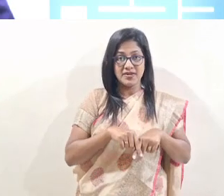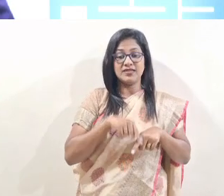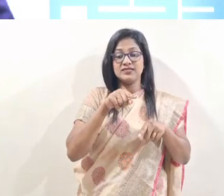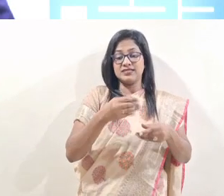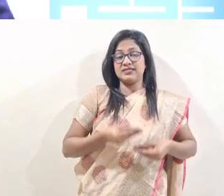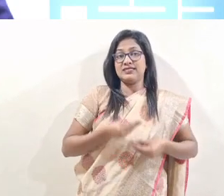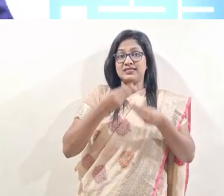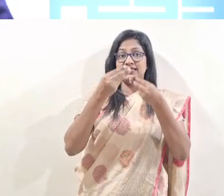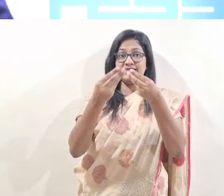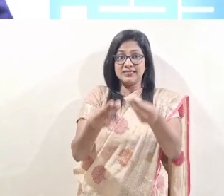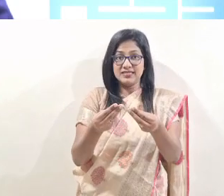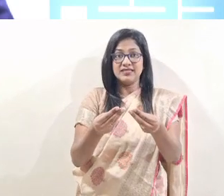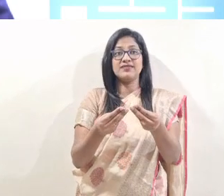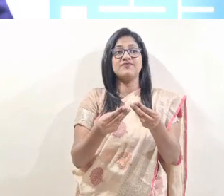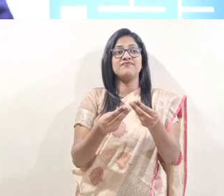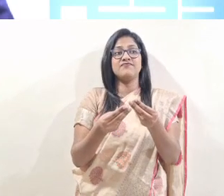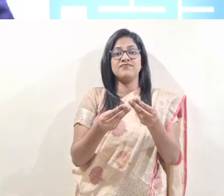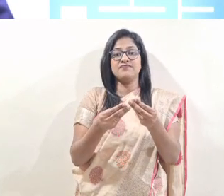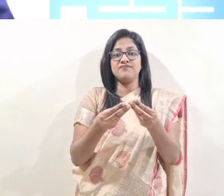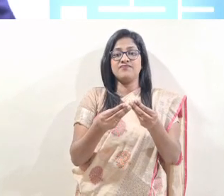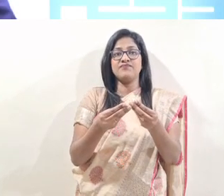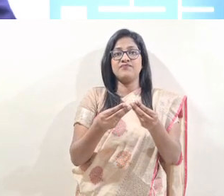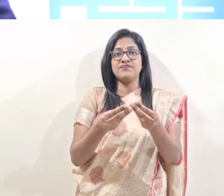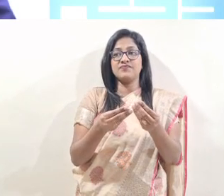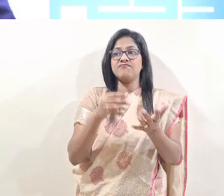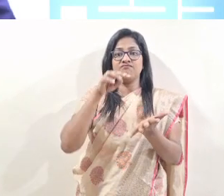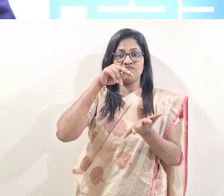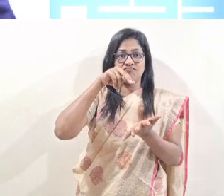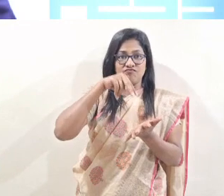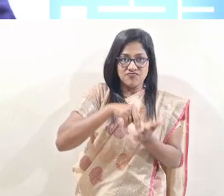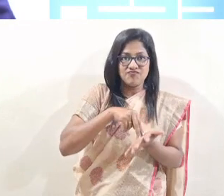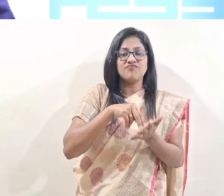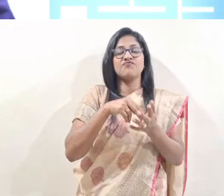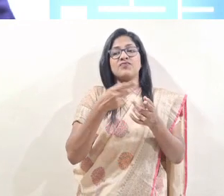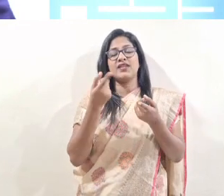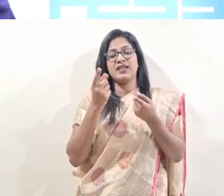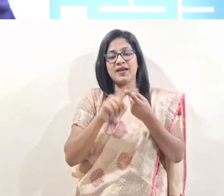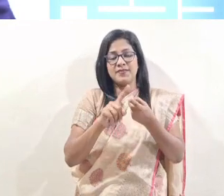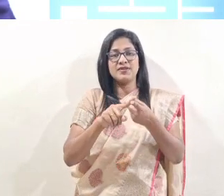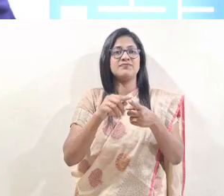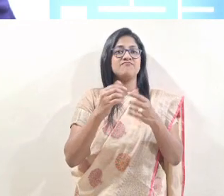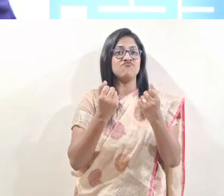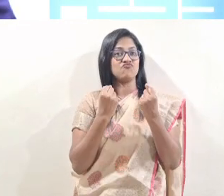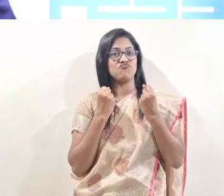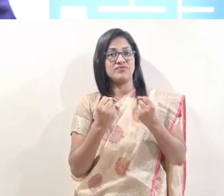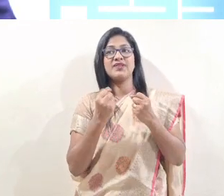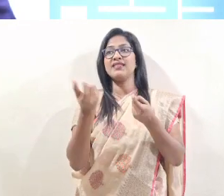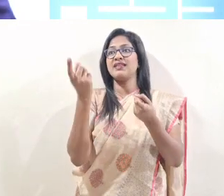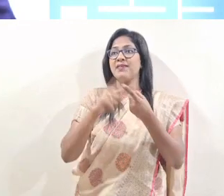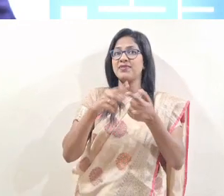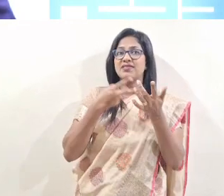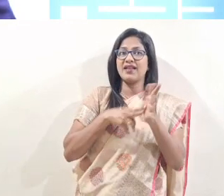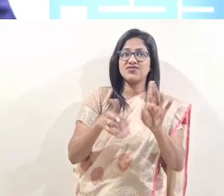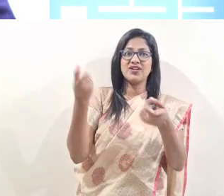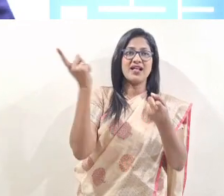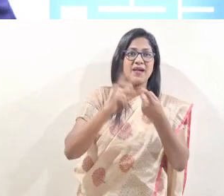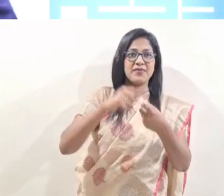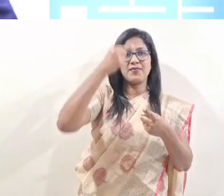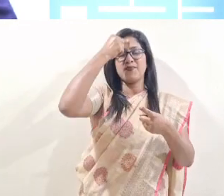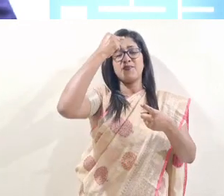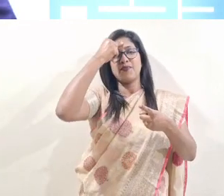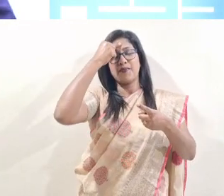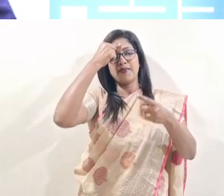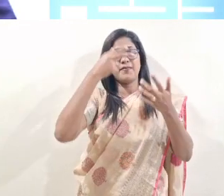gives it the capability to withstand untoward incidents like natural calamities,